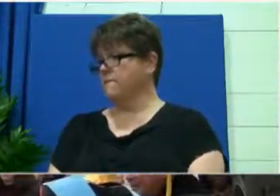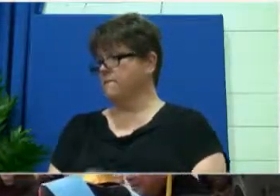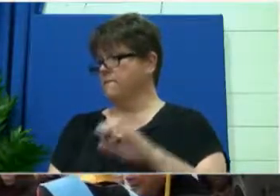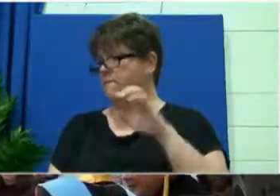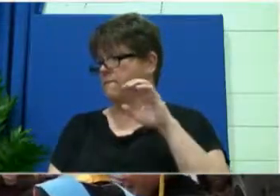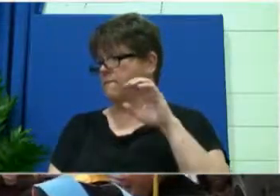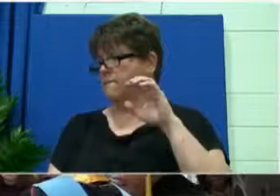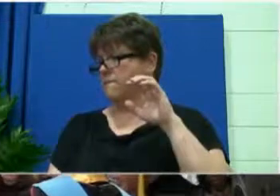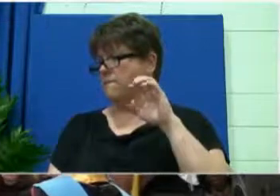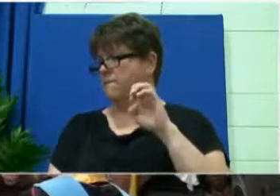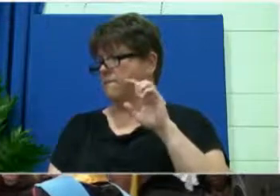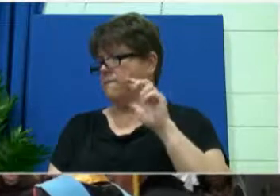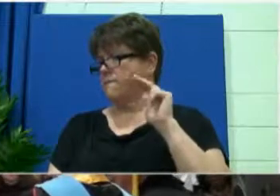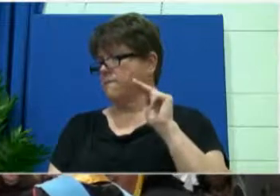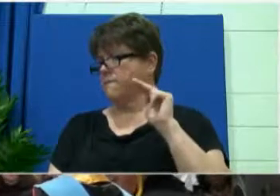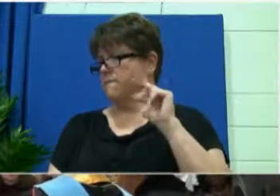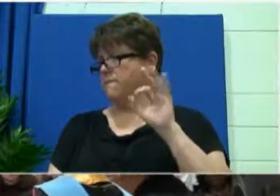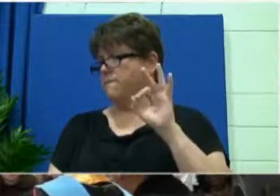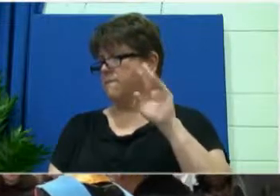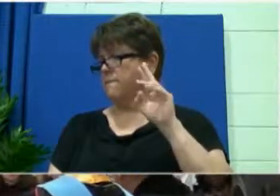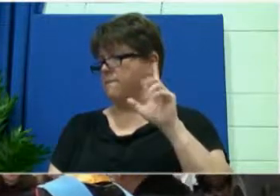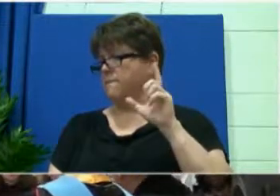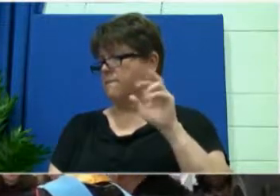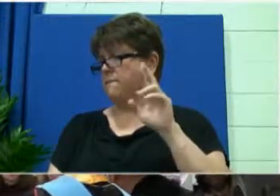Ellen J. Fuller, Associate in Arts.